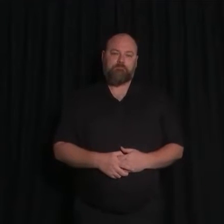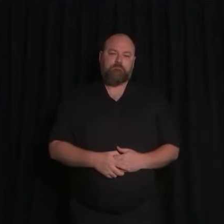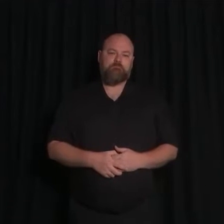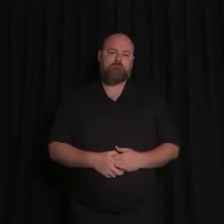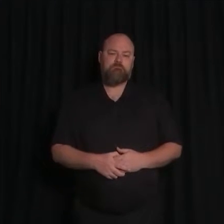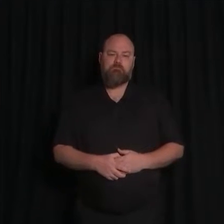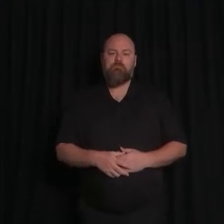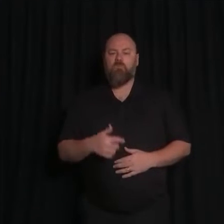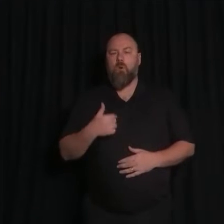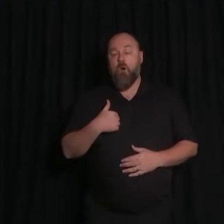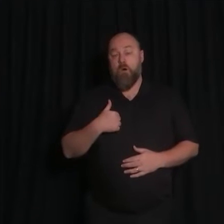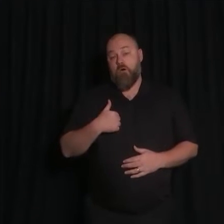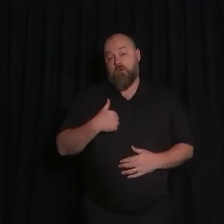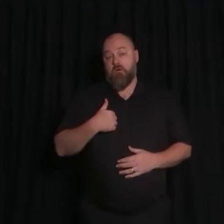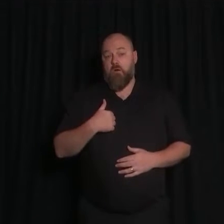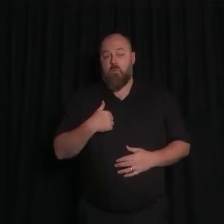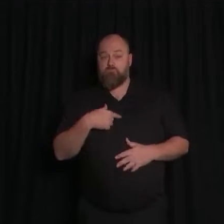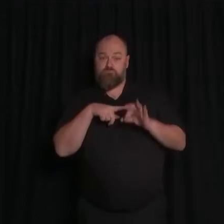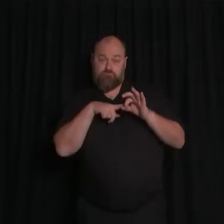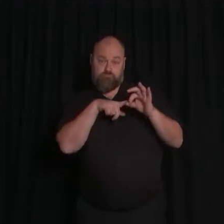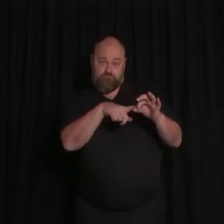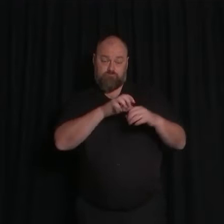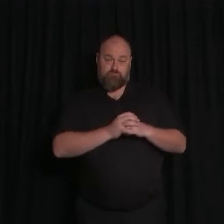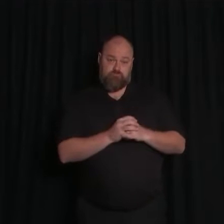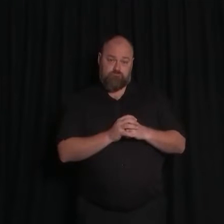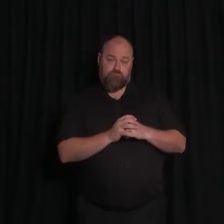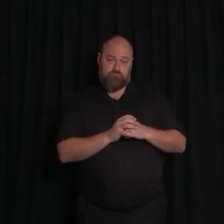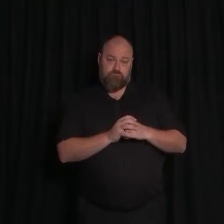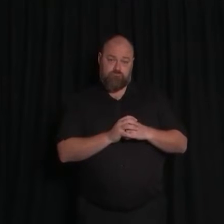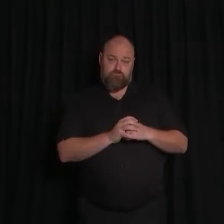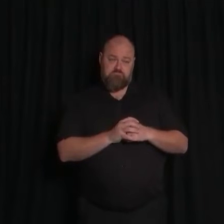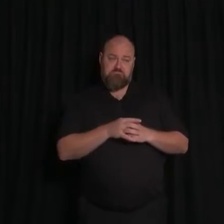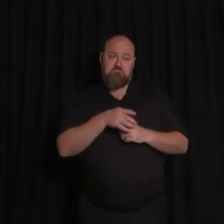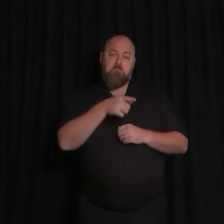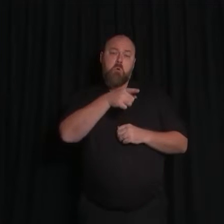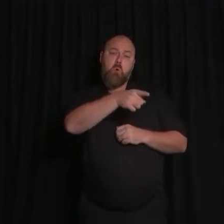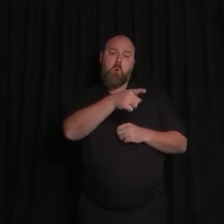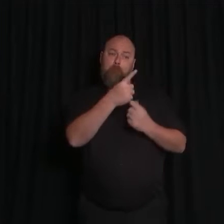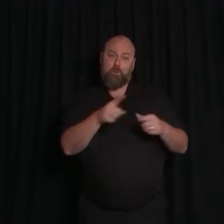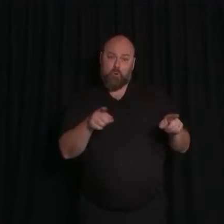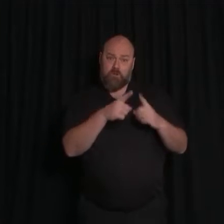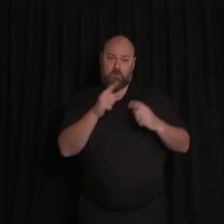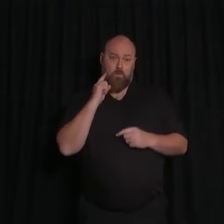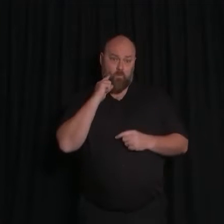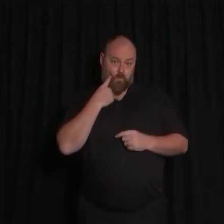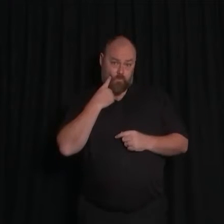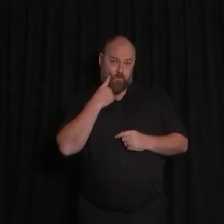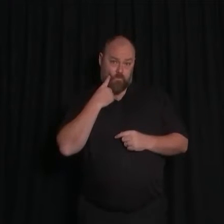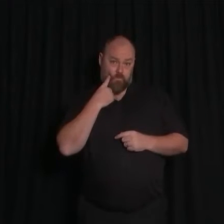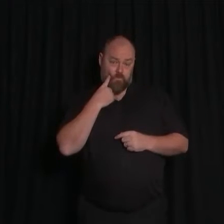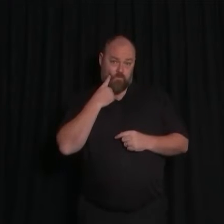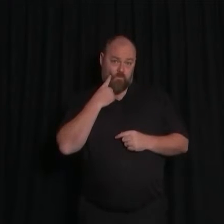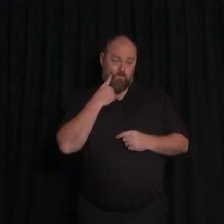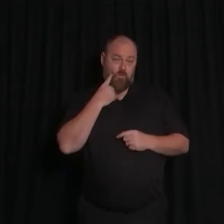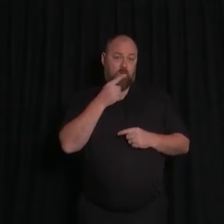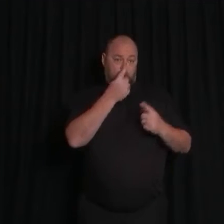want to start by asking you about whether you made an intentional decision to make your music as a form of activism.